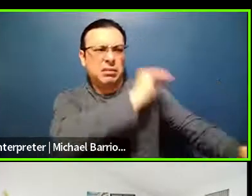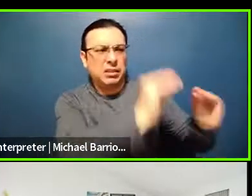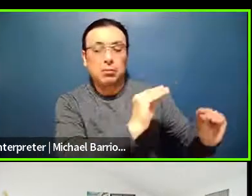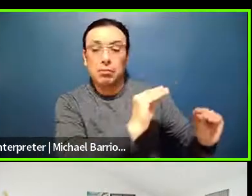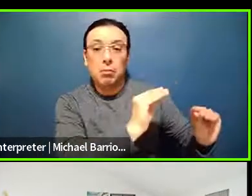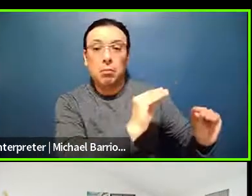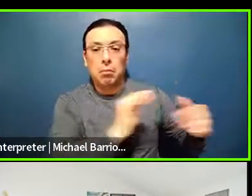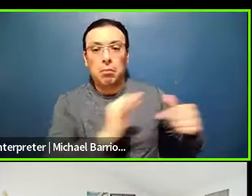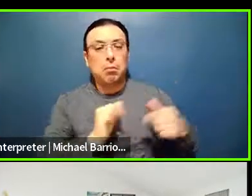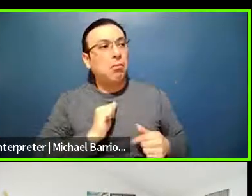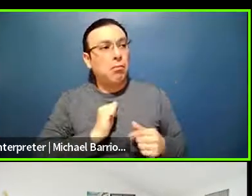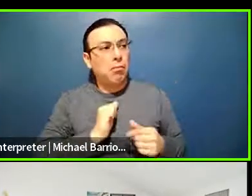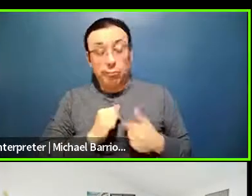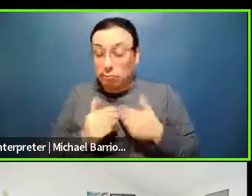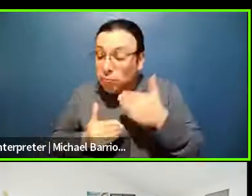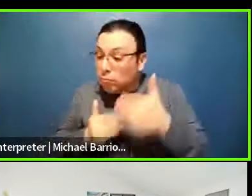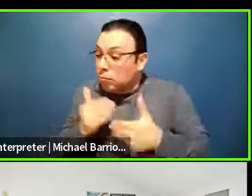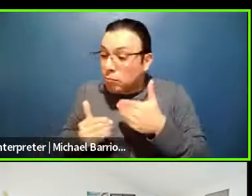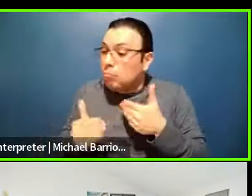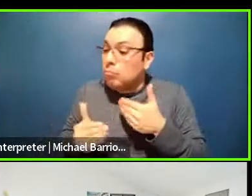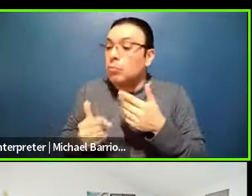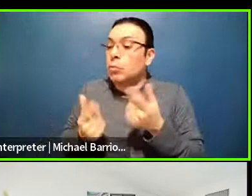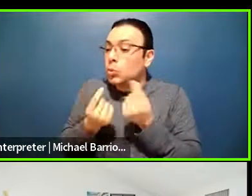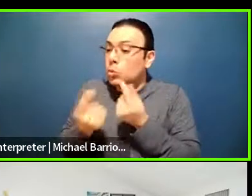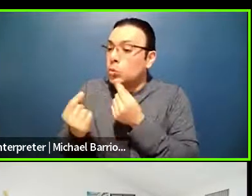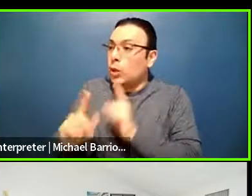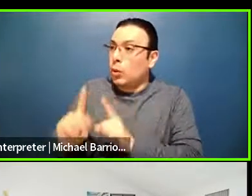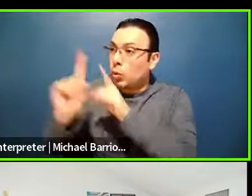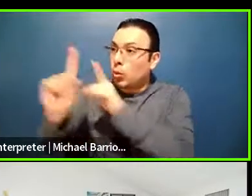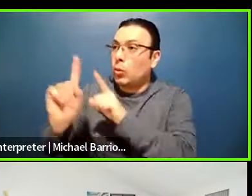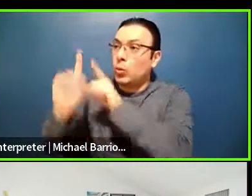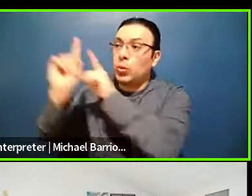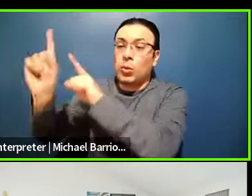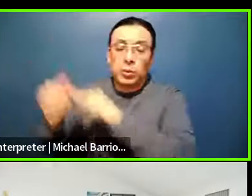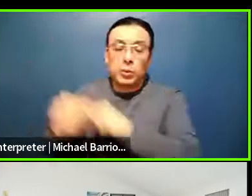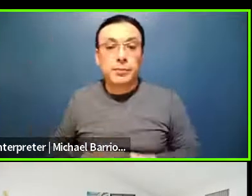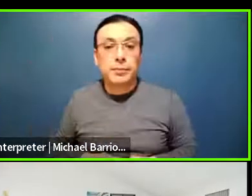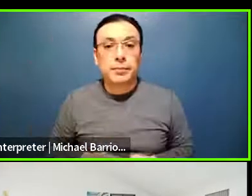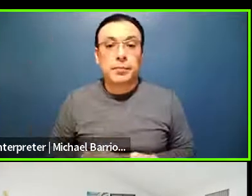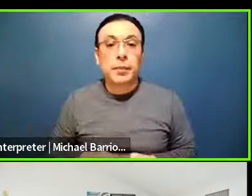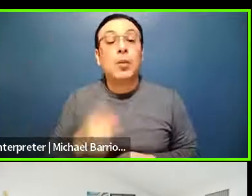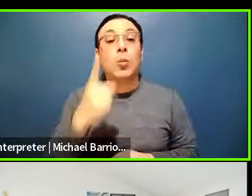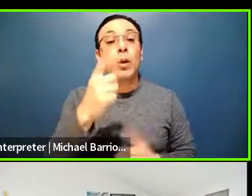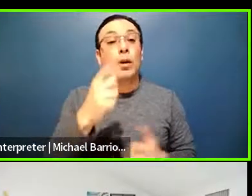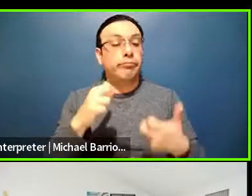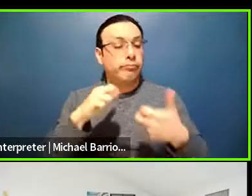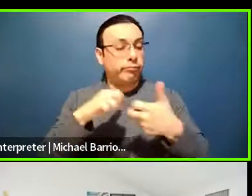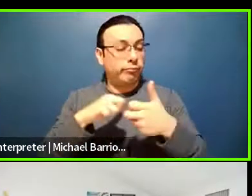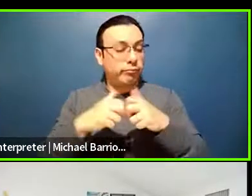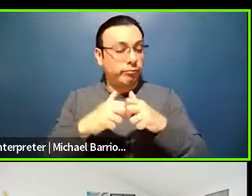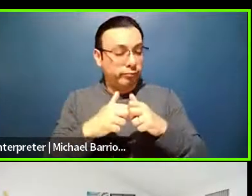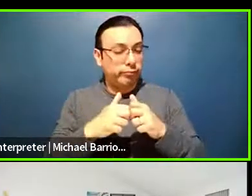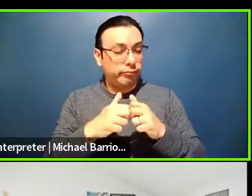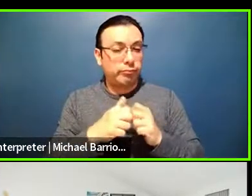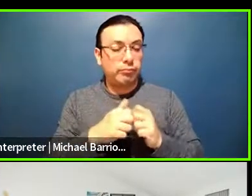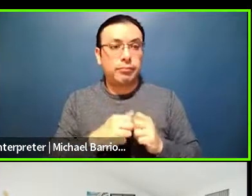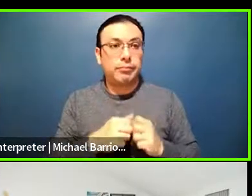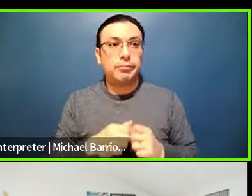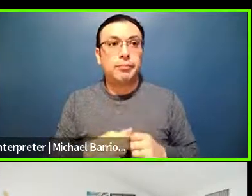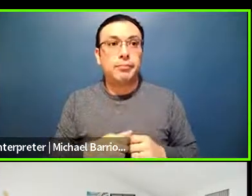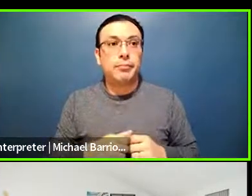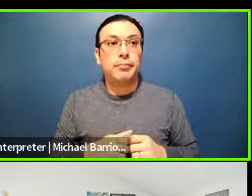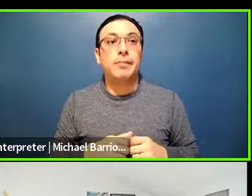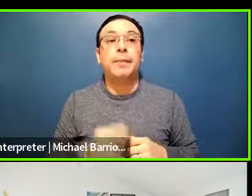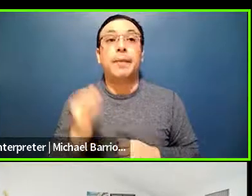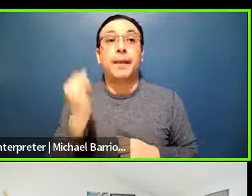with your own goals. And I think it's great. I think the limit to that, though, is when the struggle